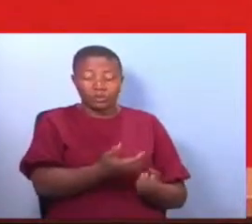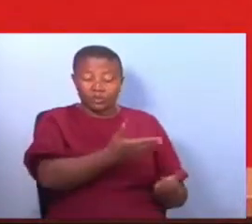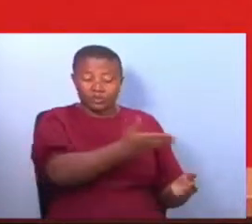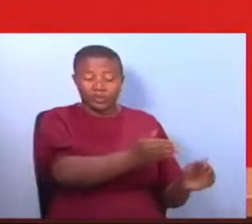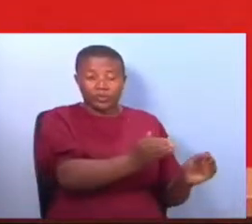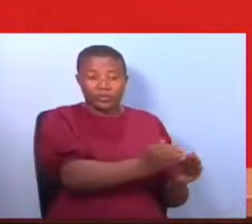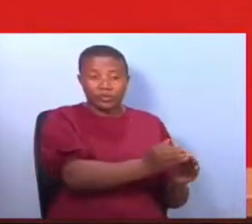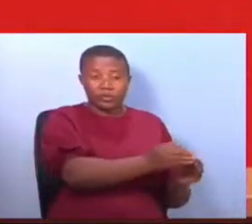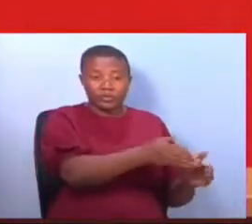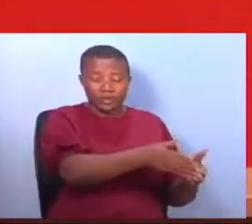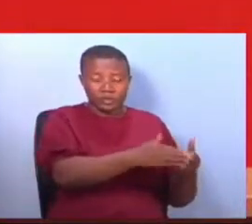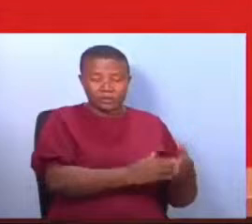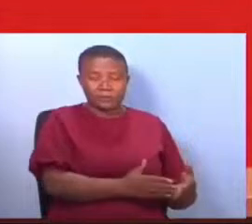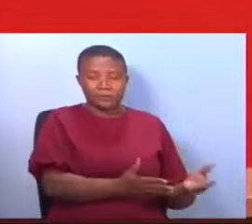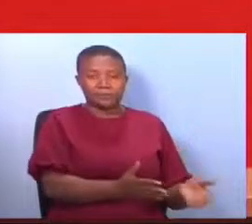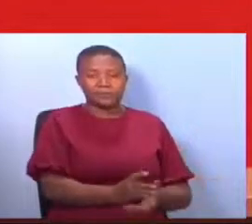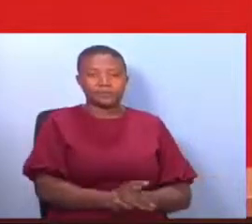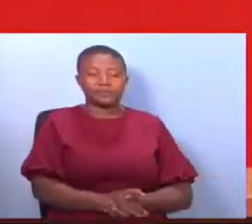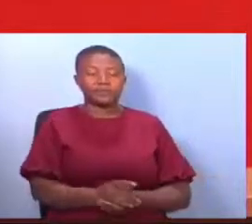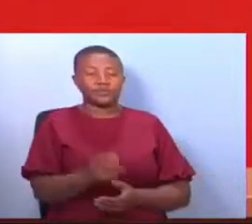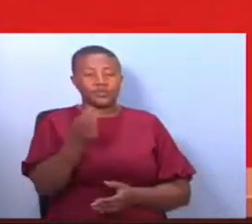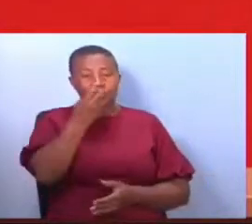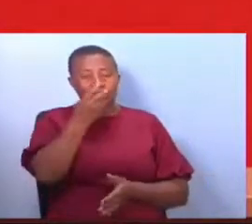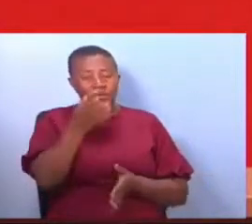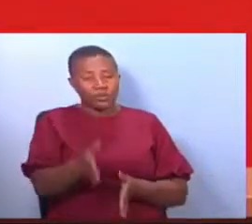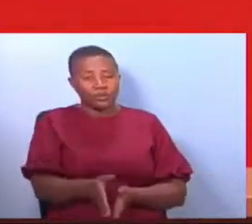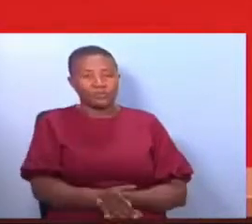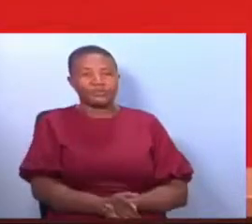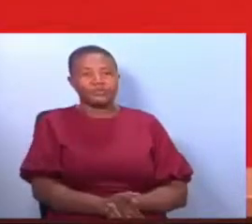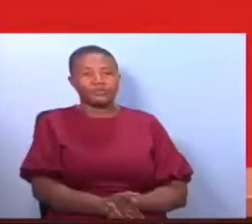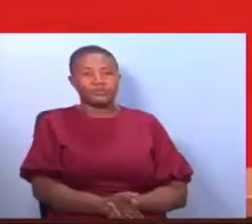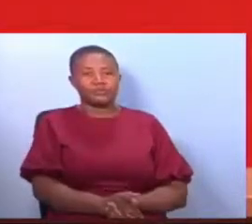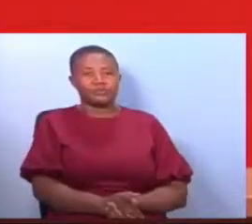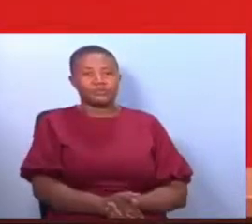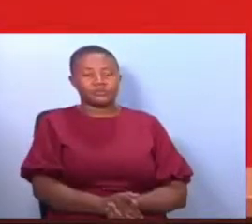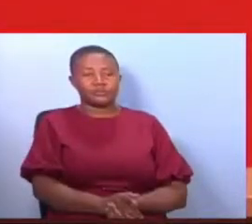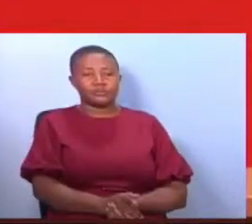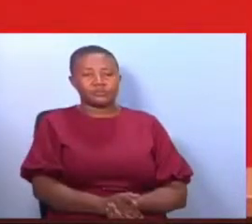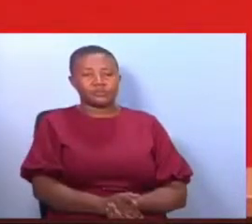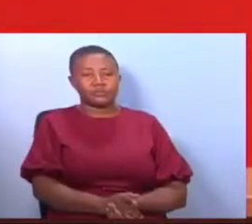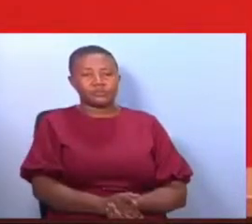floor. Mr. Speaker, we shall